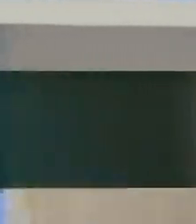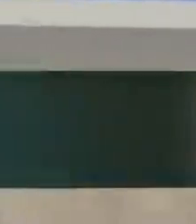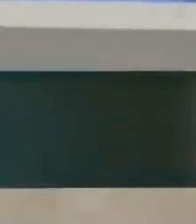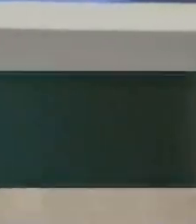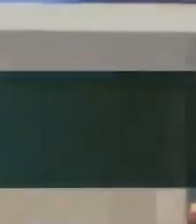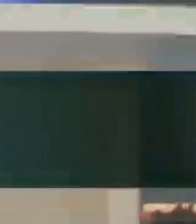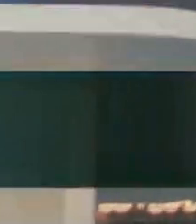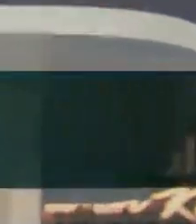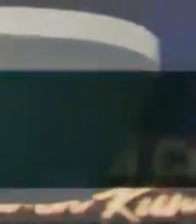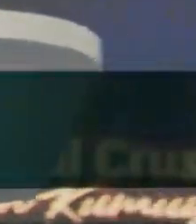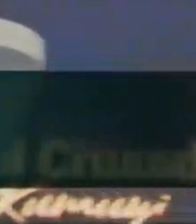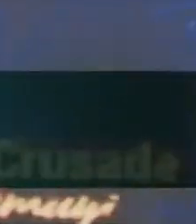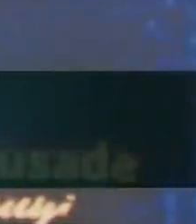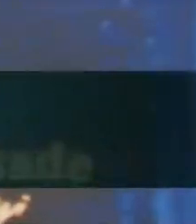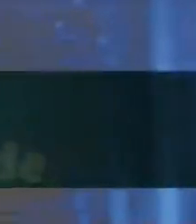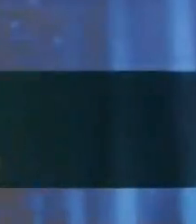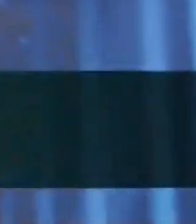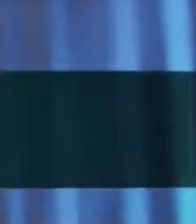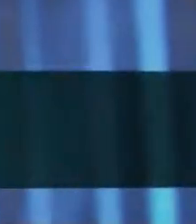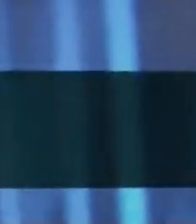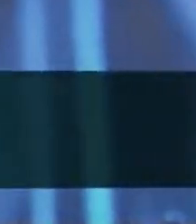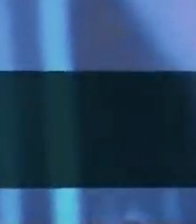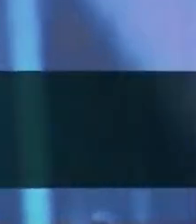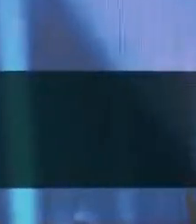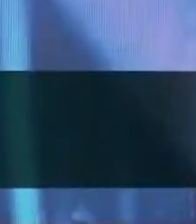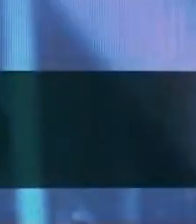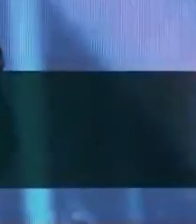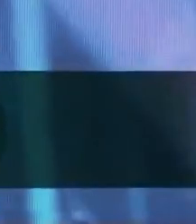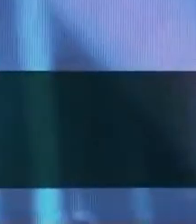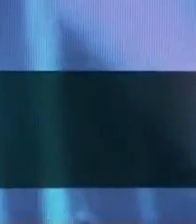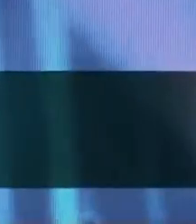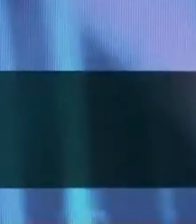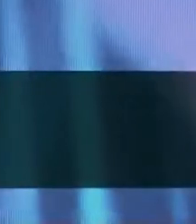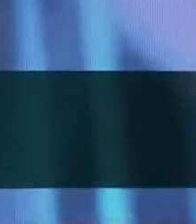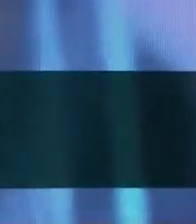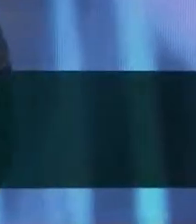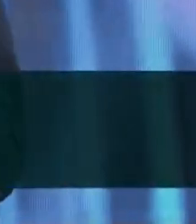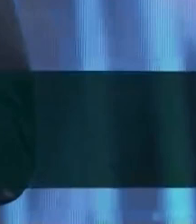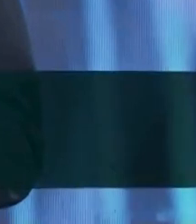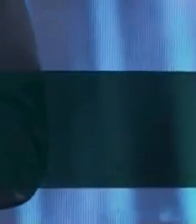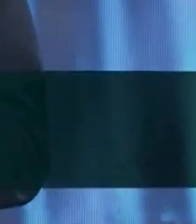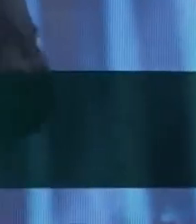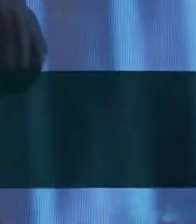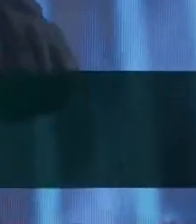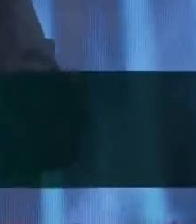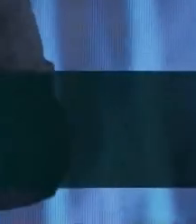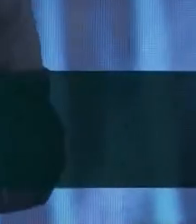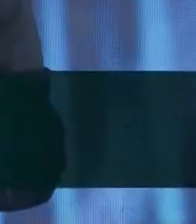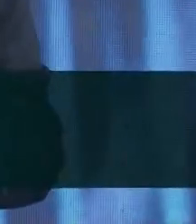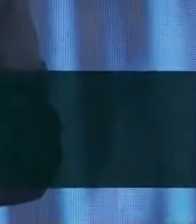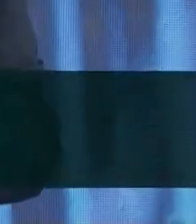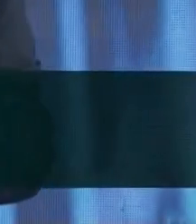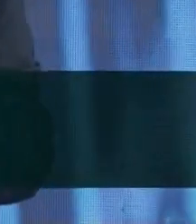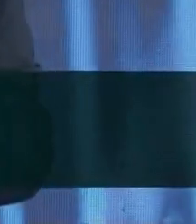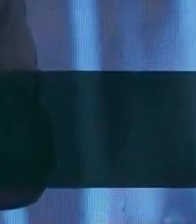said, my presence shall go with thee, and I will give thee rest. The